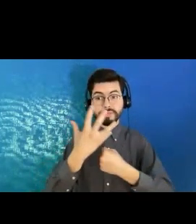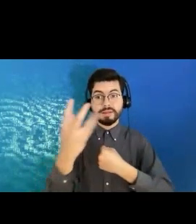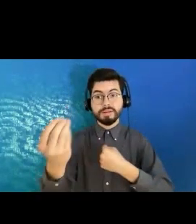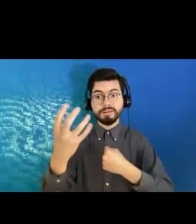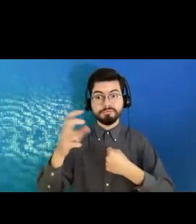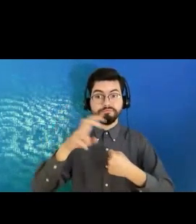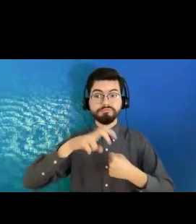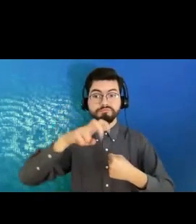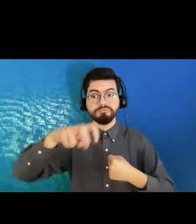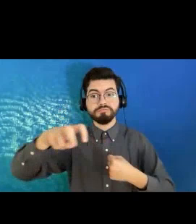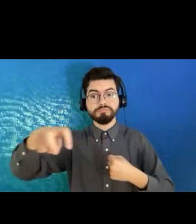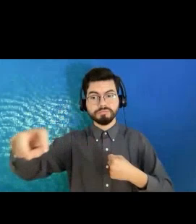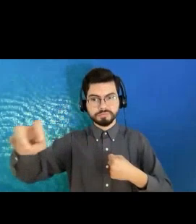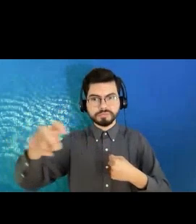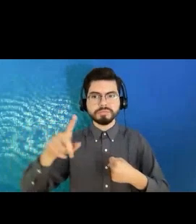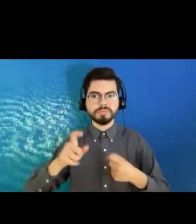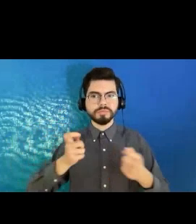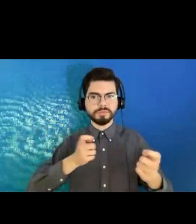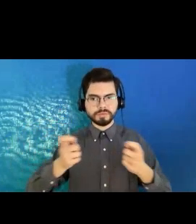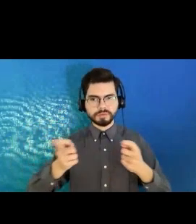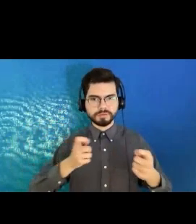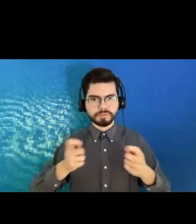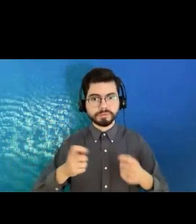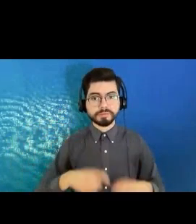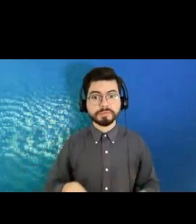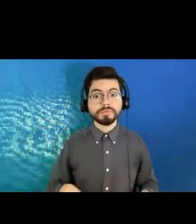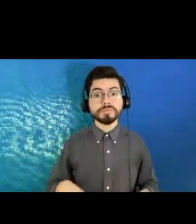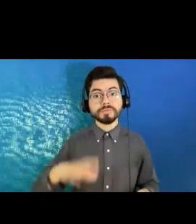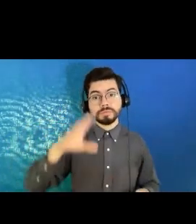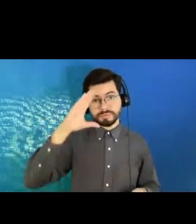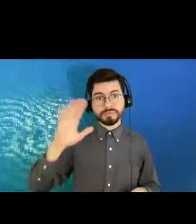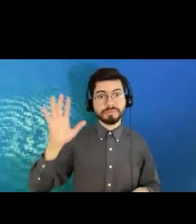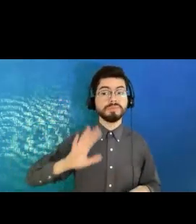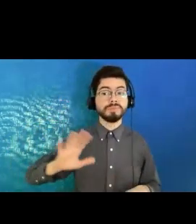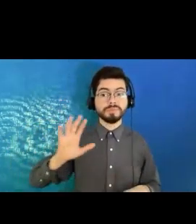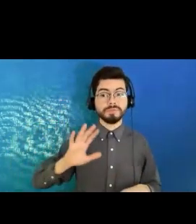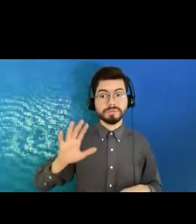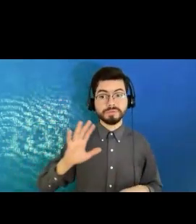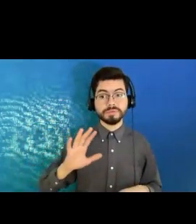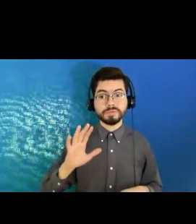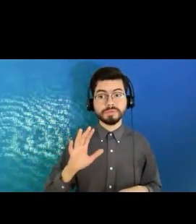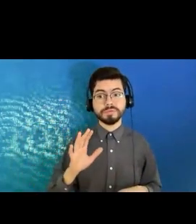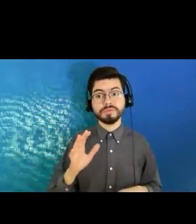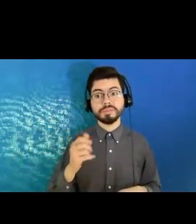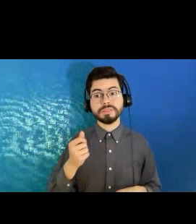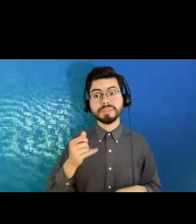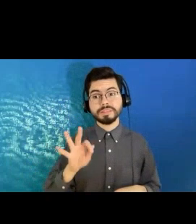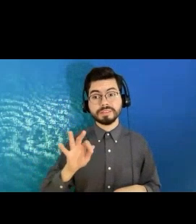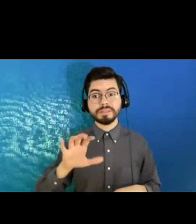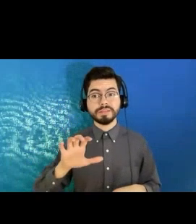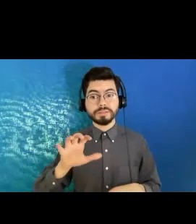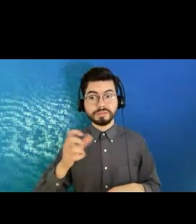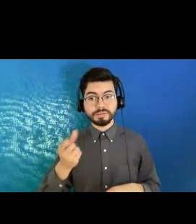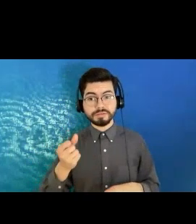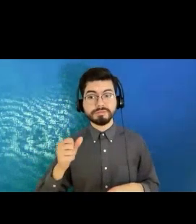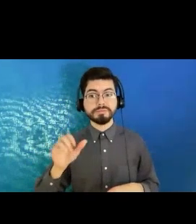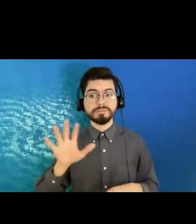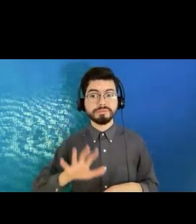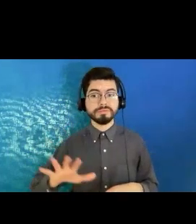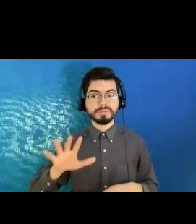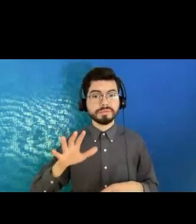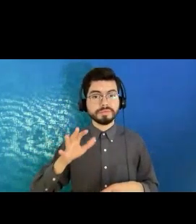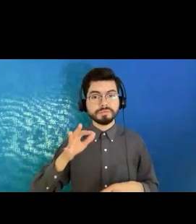conservation success story. They were almost exterminated in the teens. Thankfully, some very